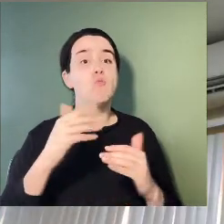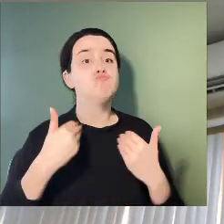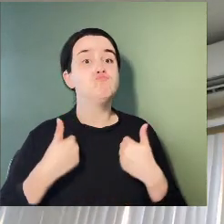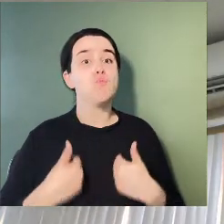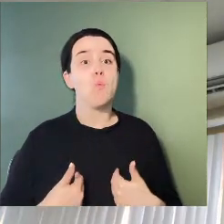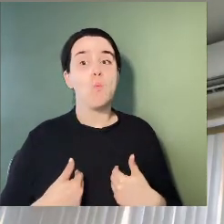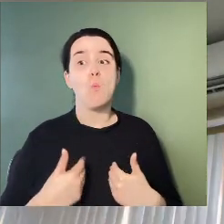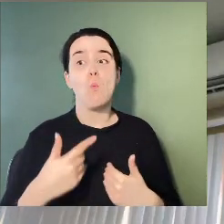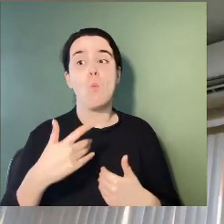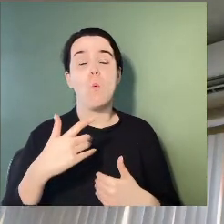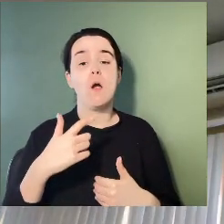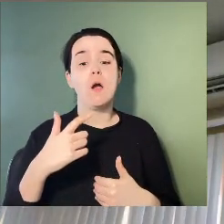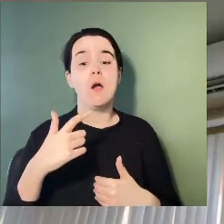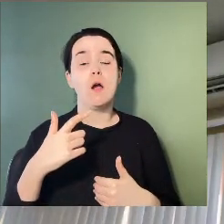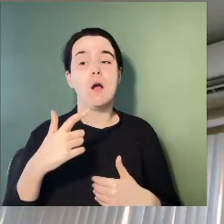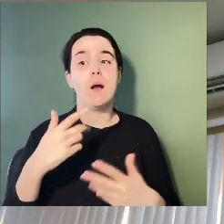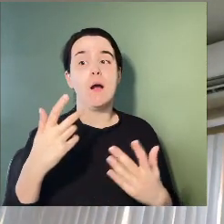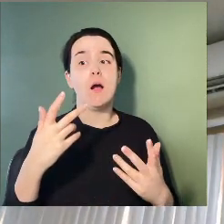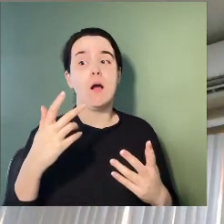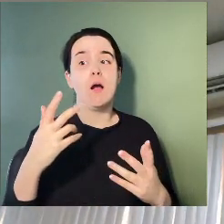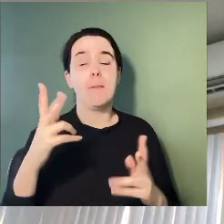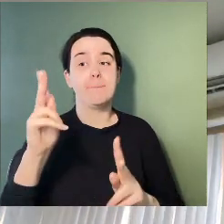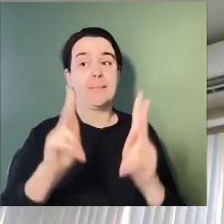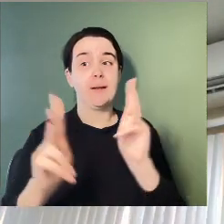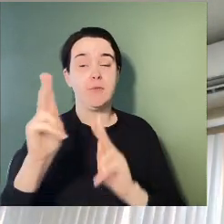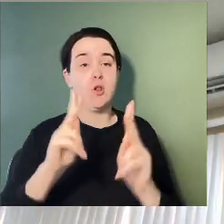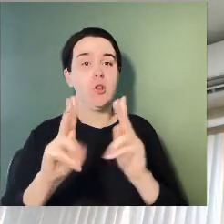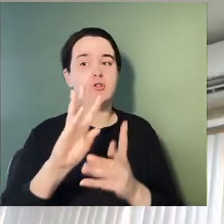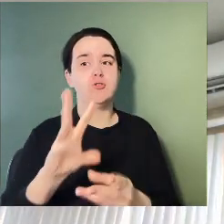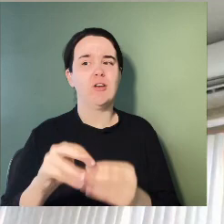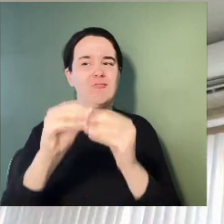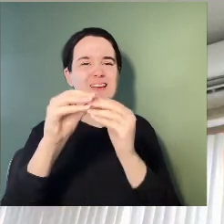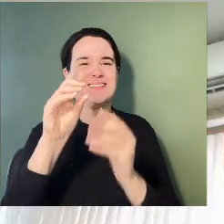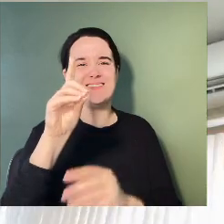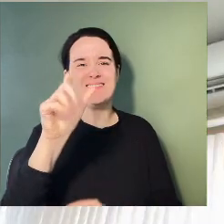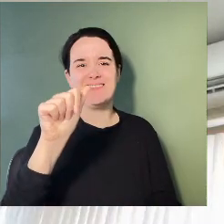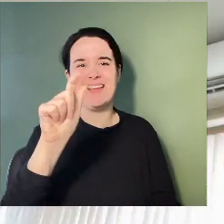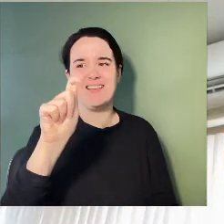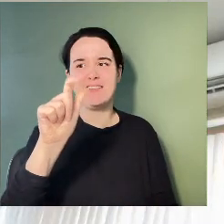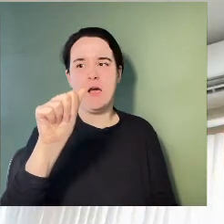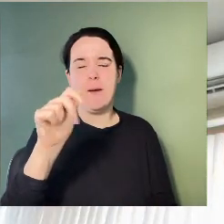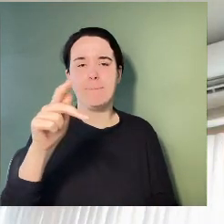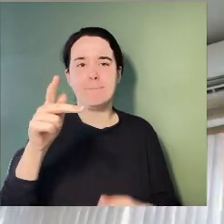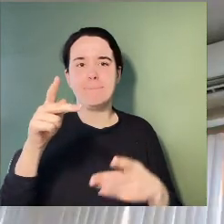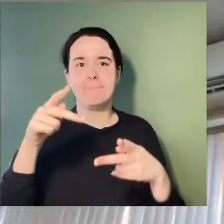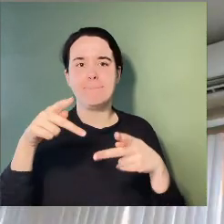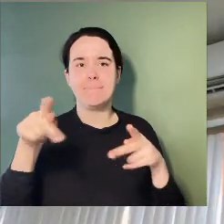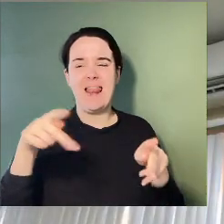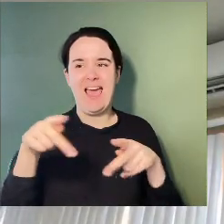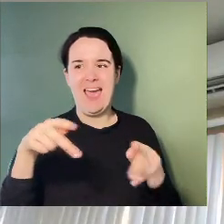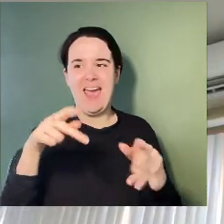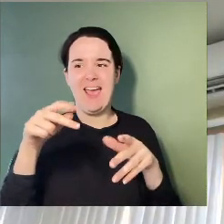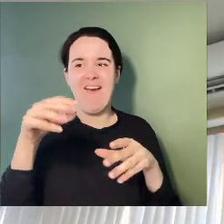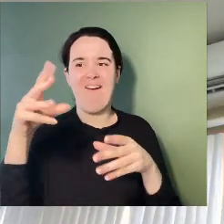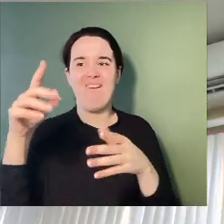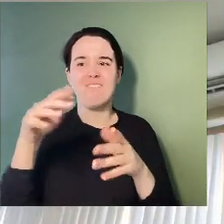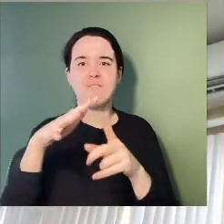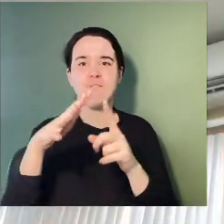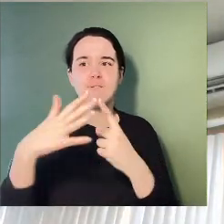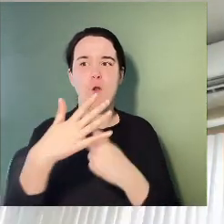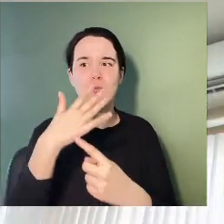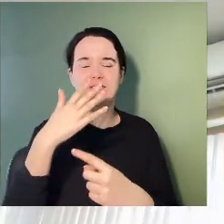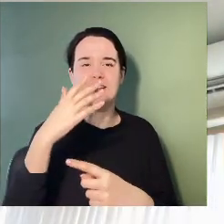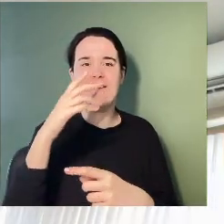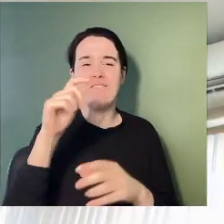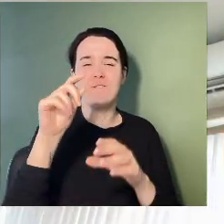citizen-generated data play in influencing voter participation? What role does